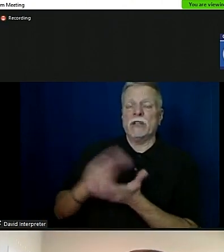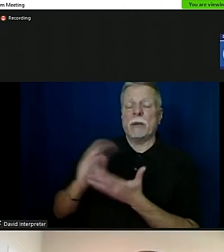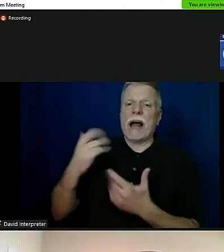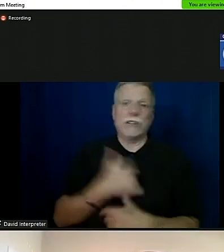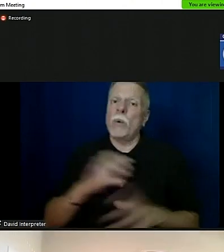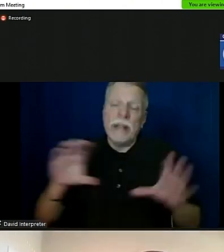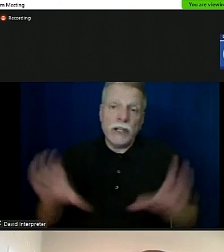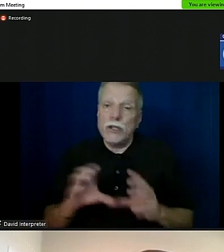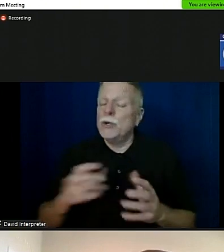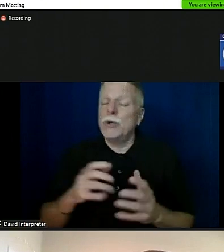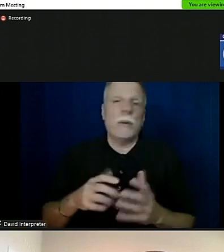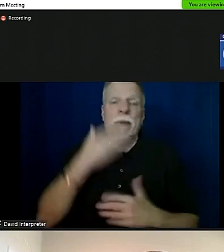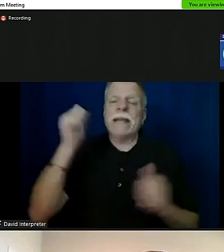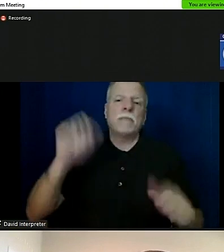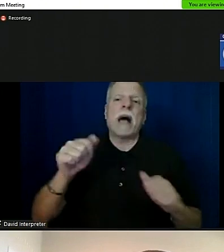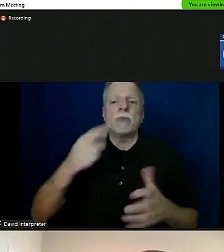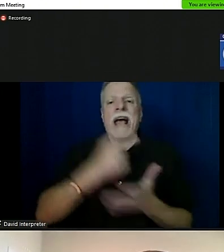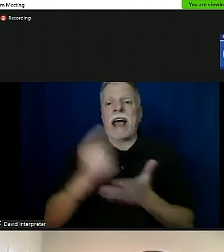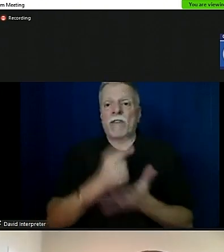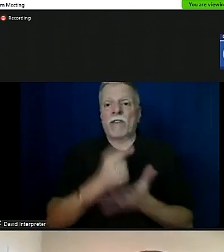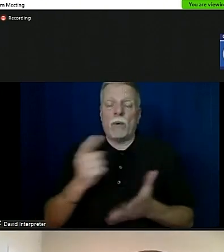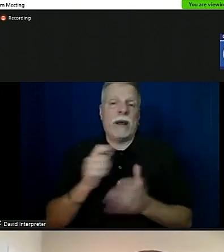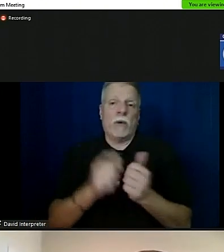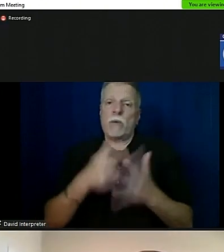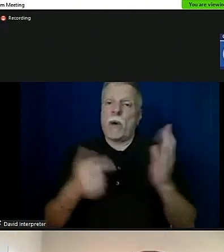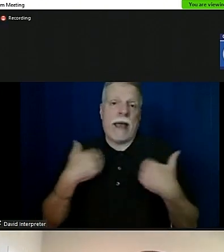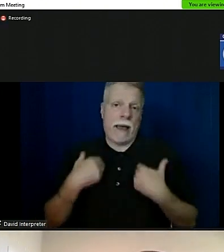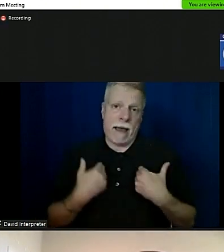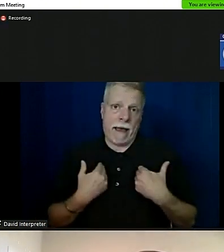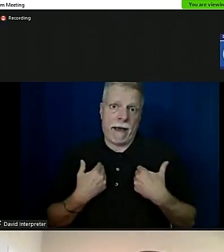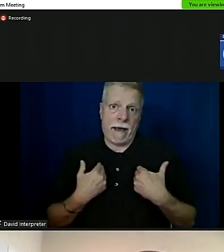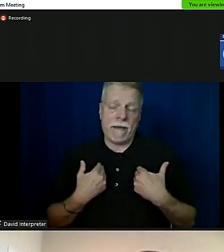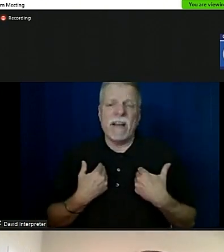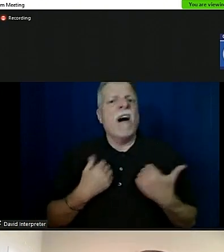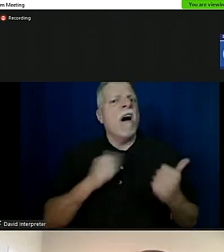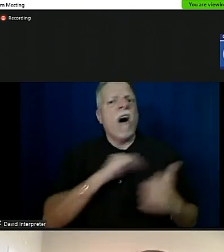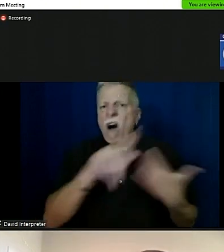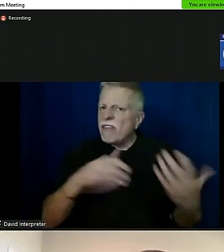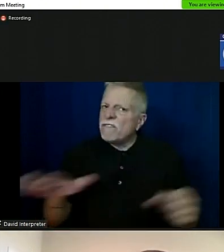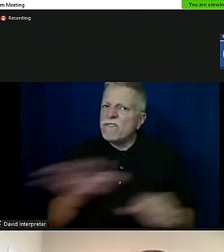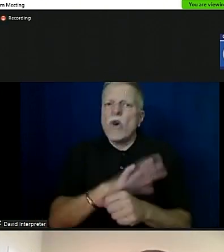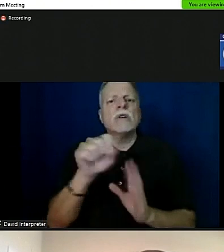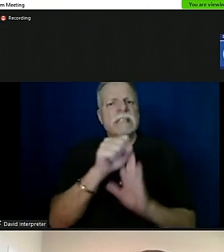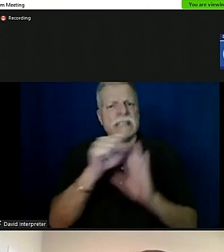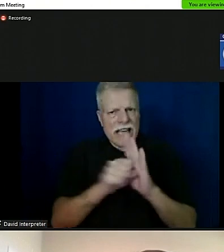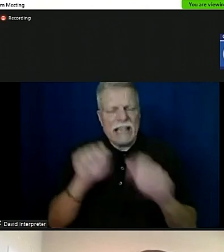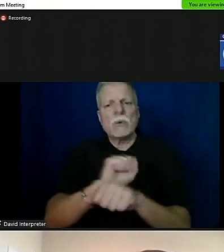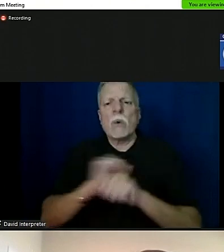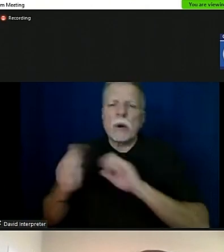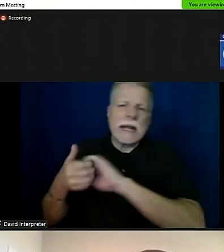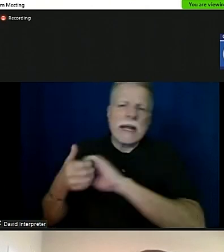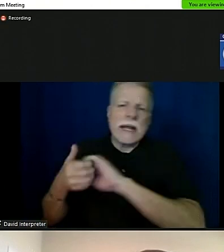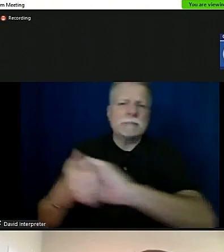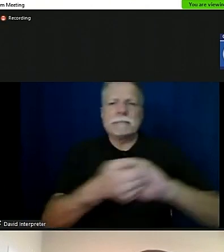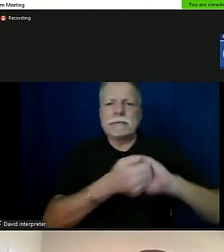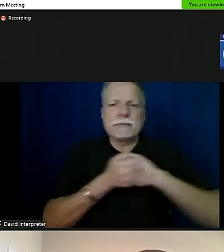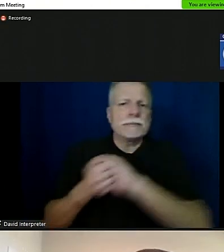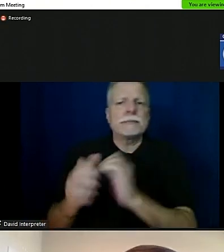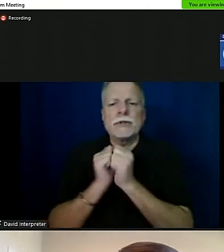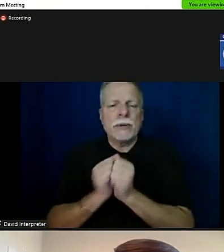have. And, this is a whole state effort. And this has been a remarkable partnership from the beginning of our